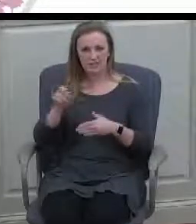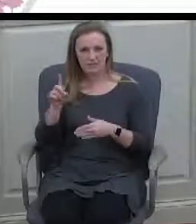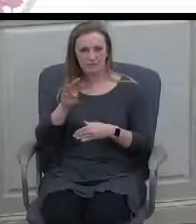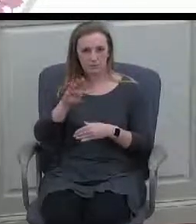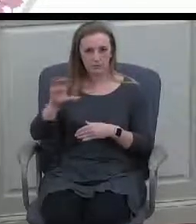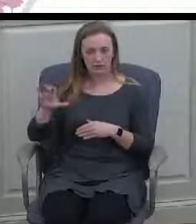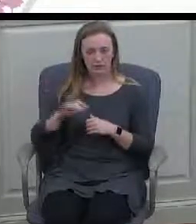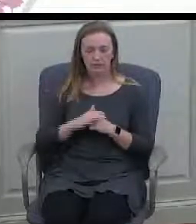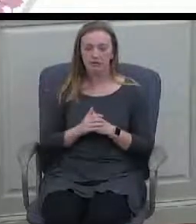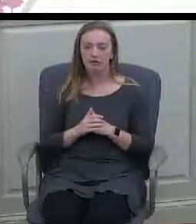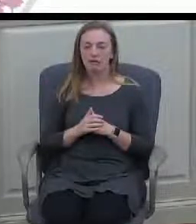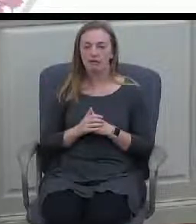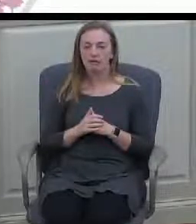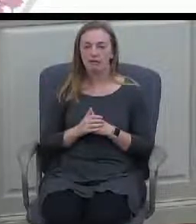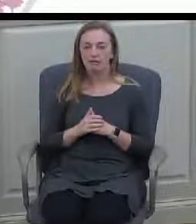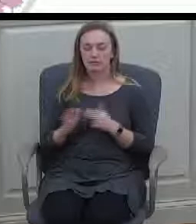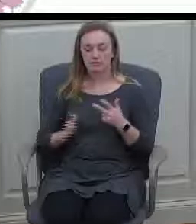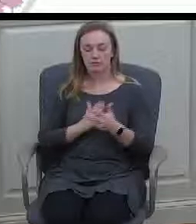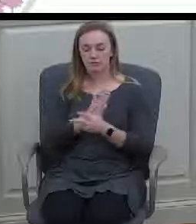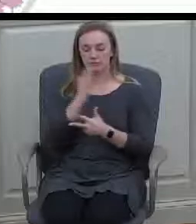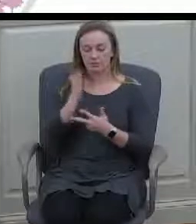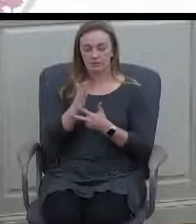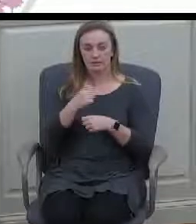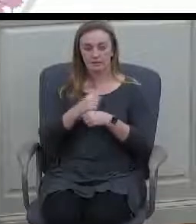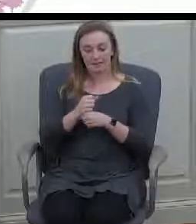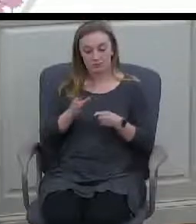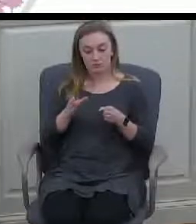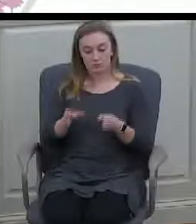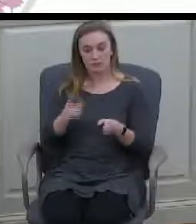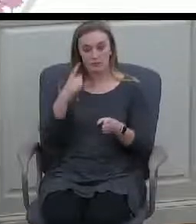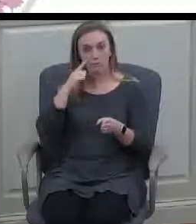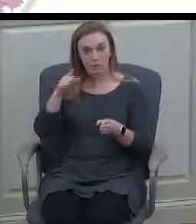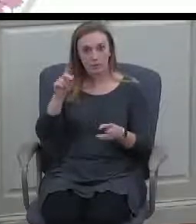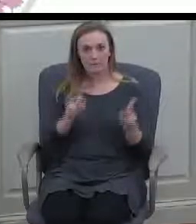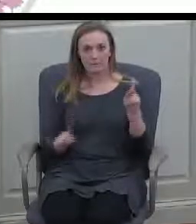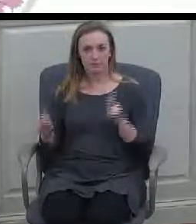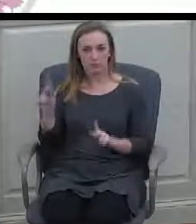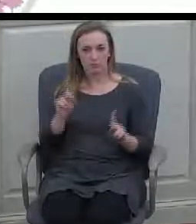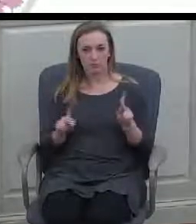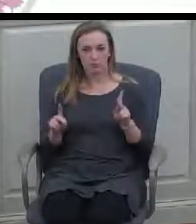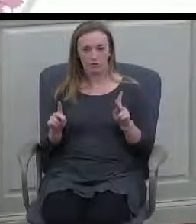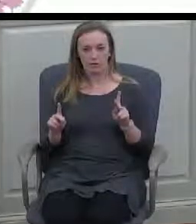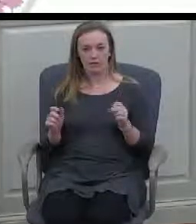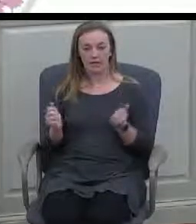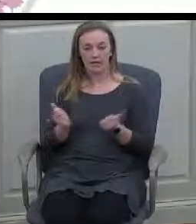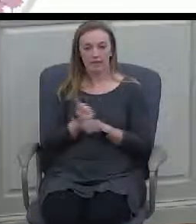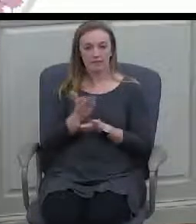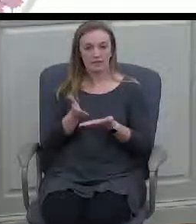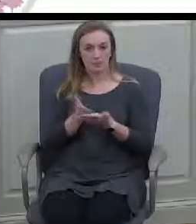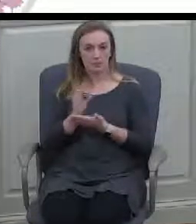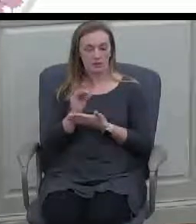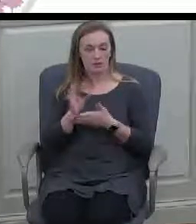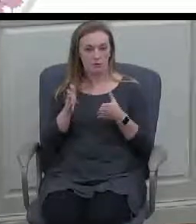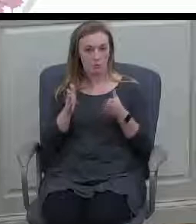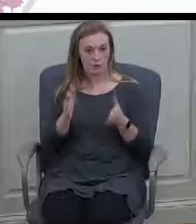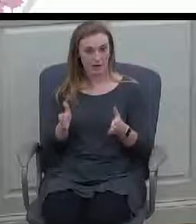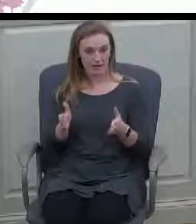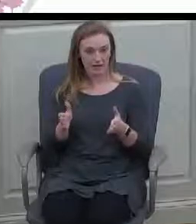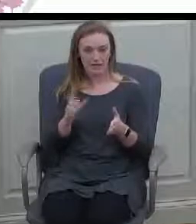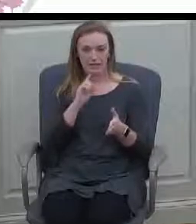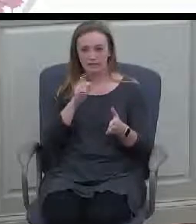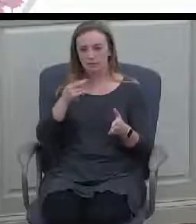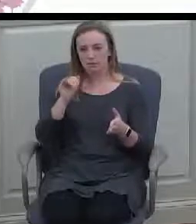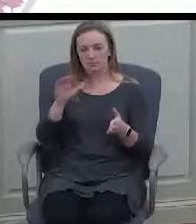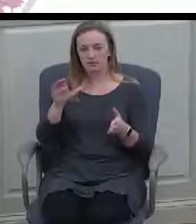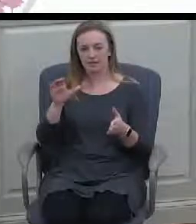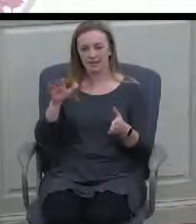County. The second one is make streets for people, right? So everything within a right-of-way is a public asset, and right now a lot of it